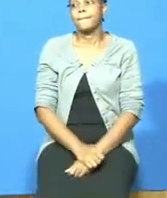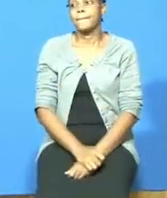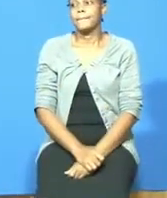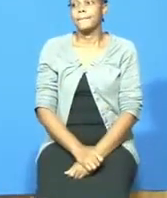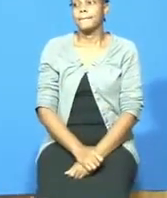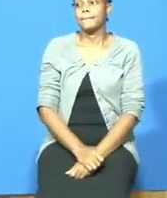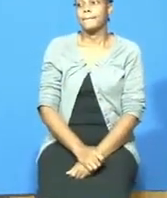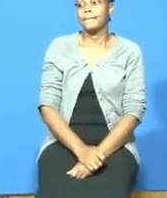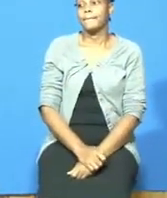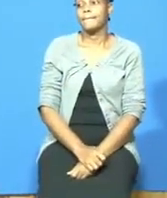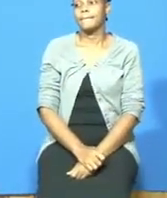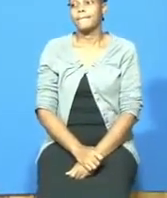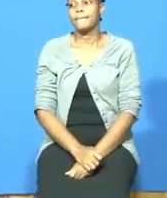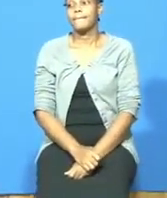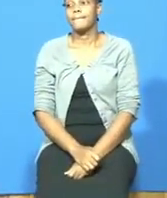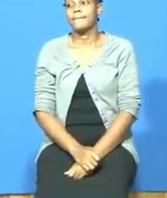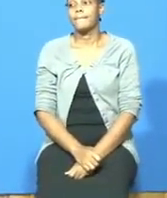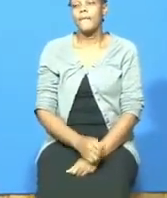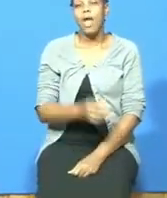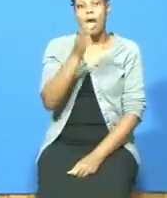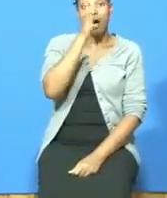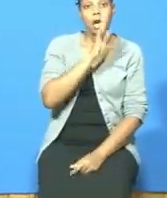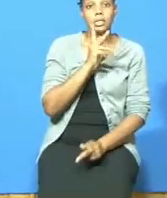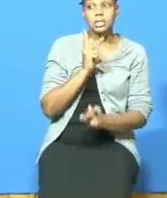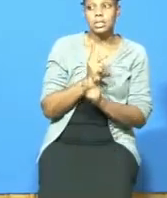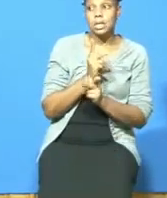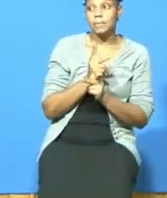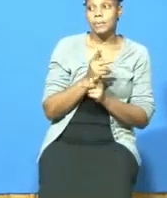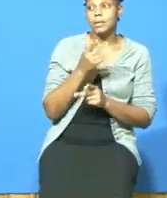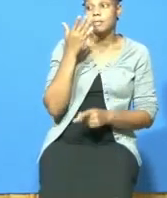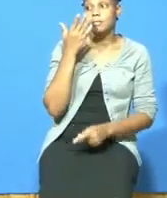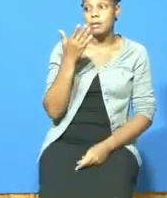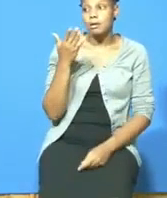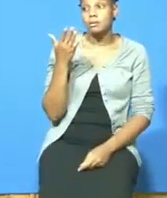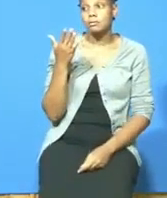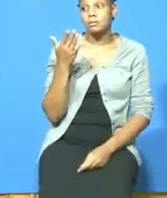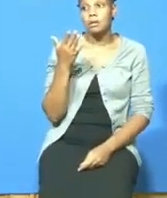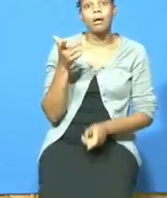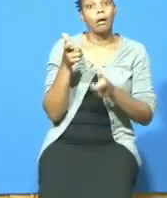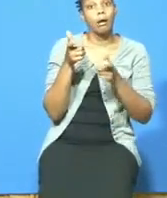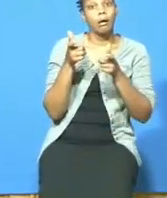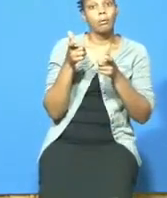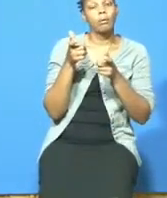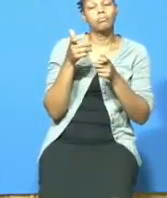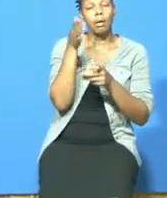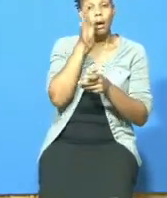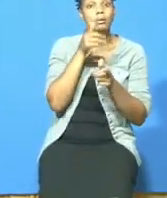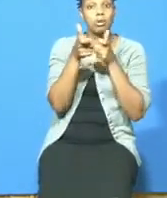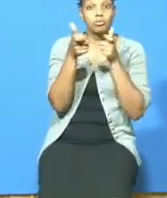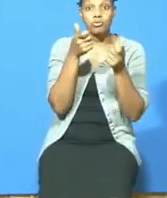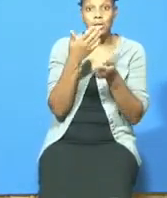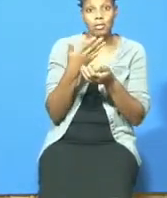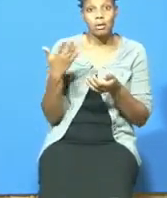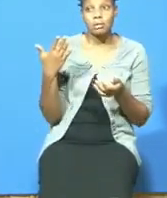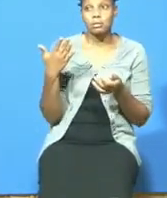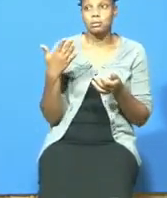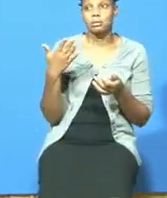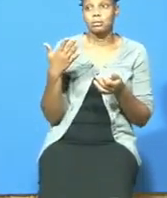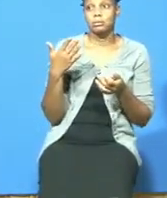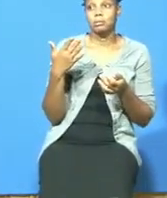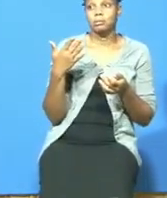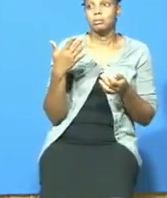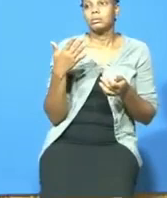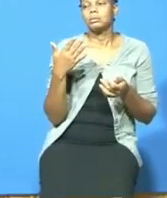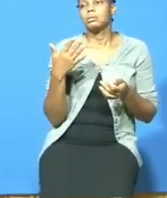God is keeping things in control. Weren't it